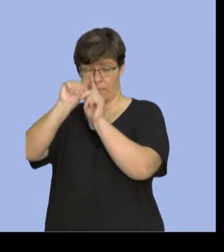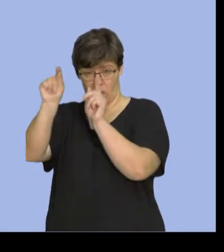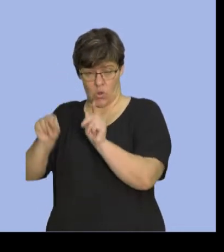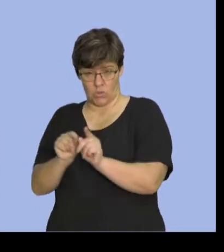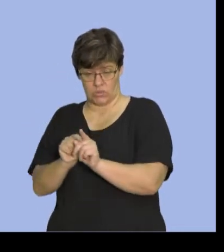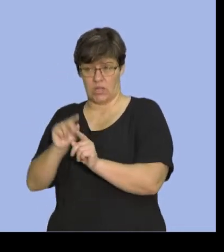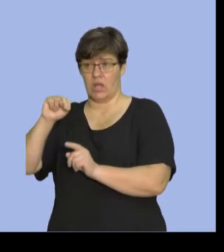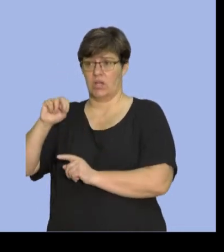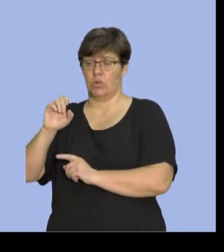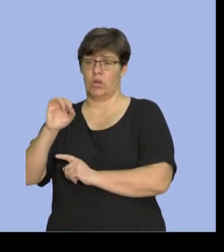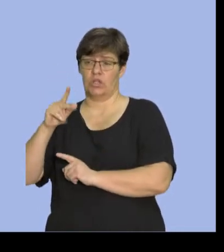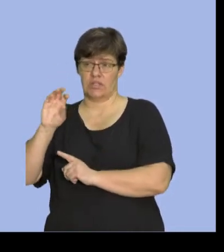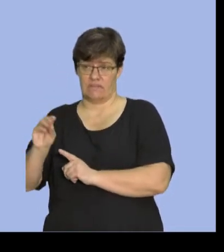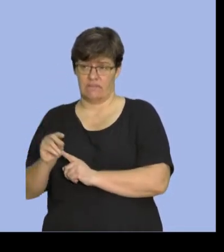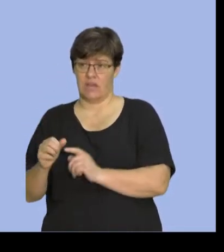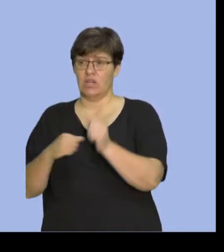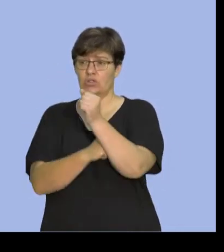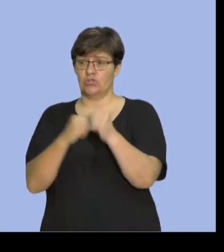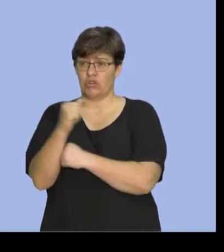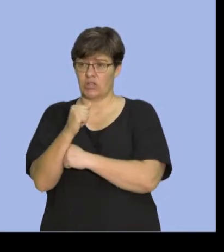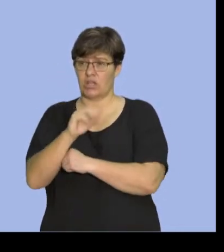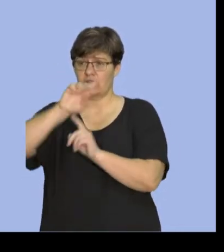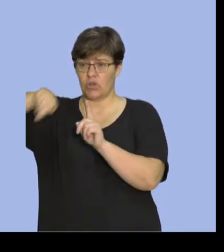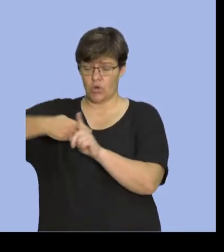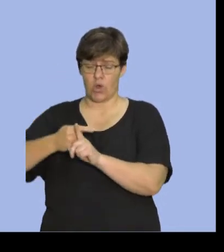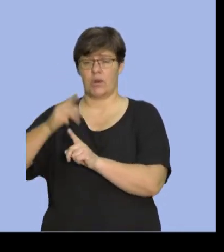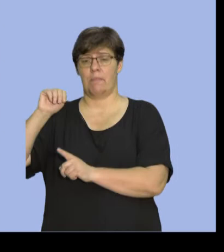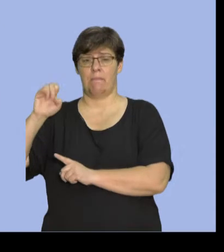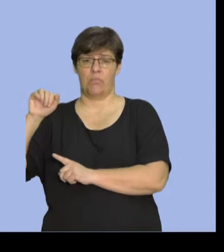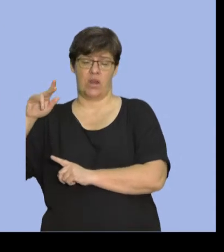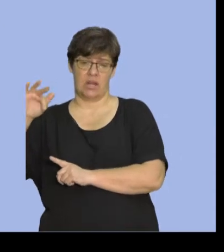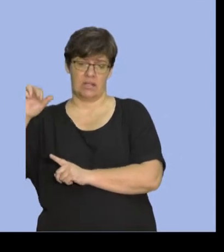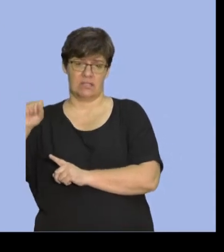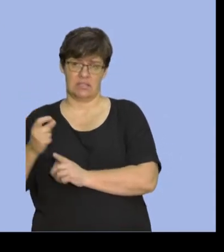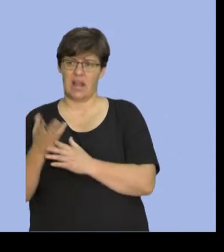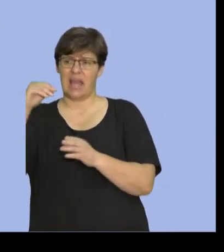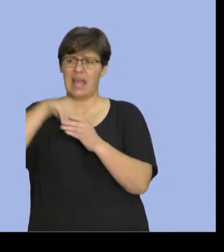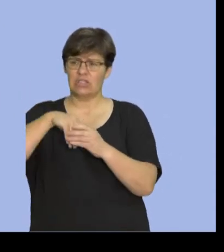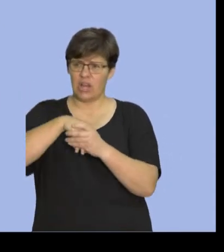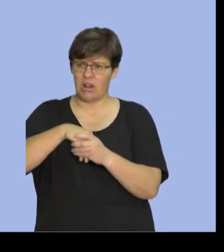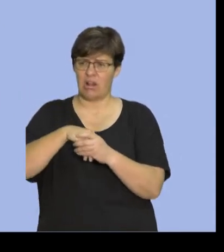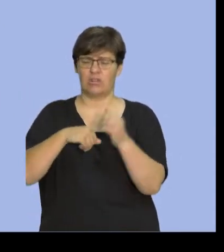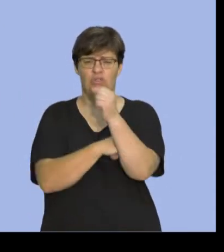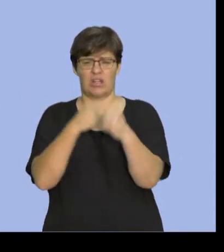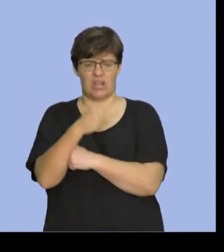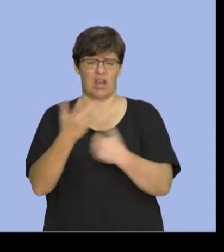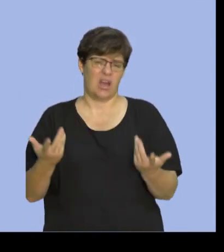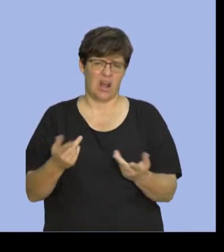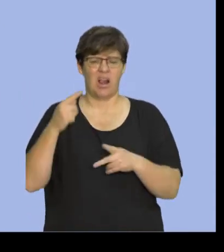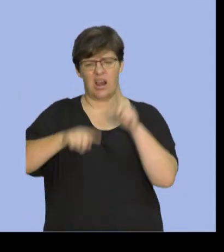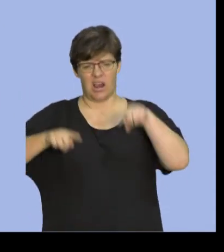a membrane, and they have complex internal structures such as mitochondria and Golgi